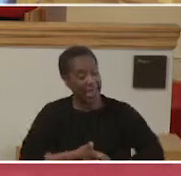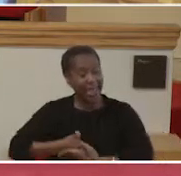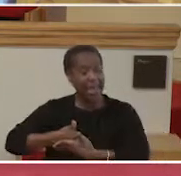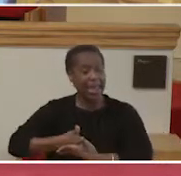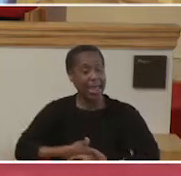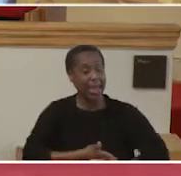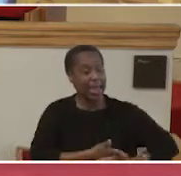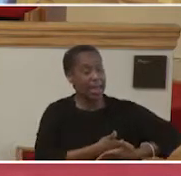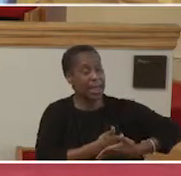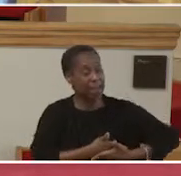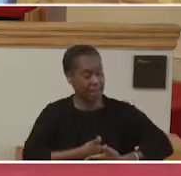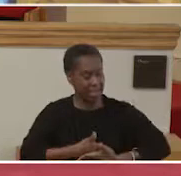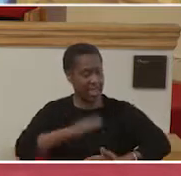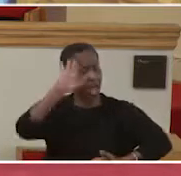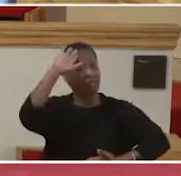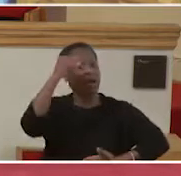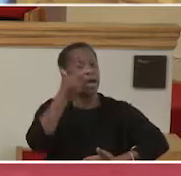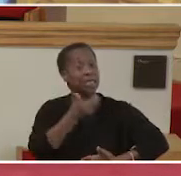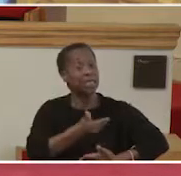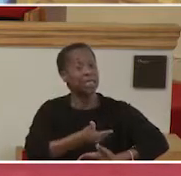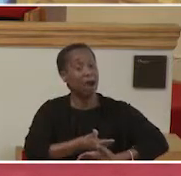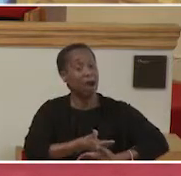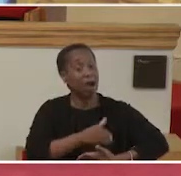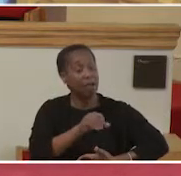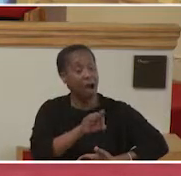the son.